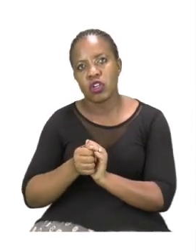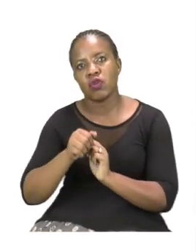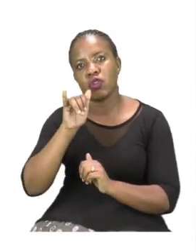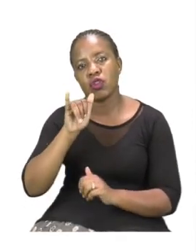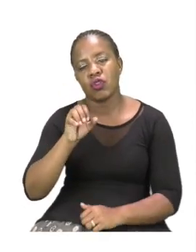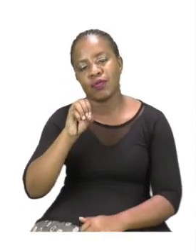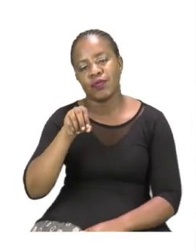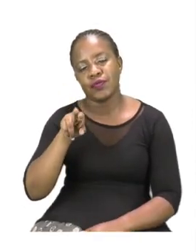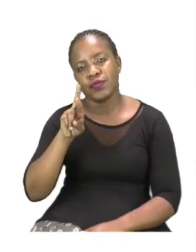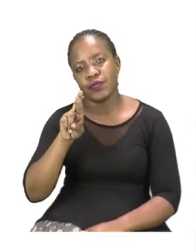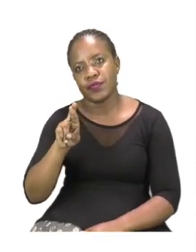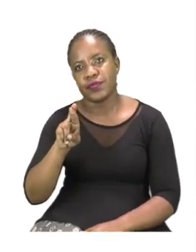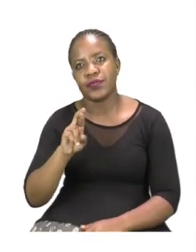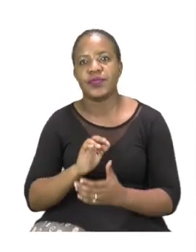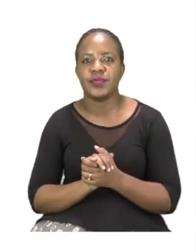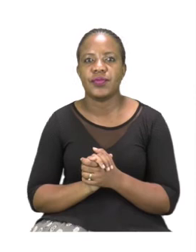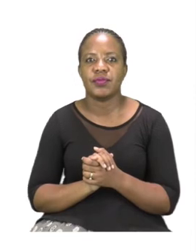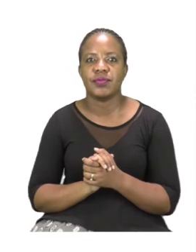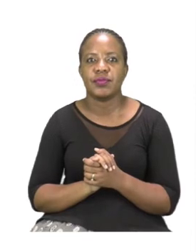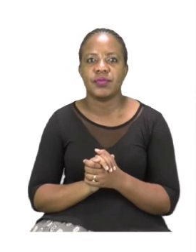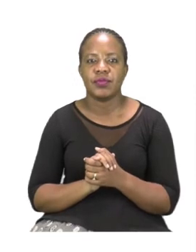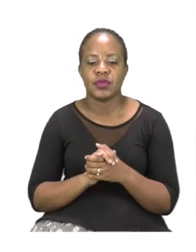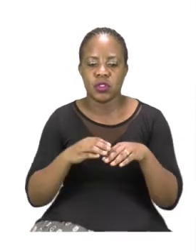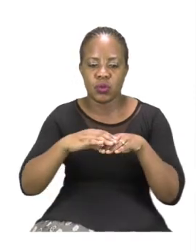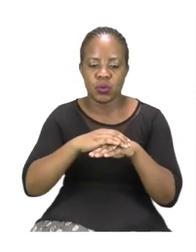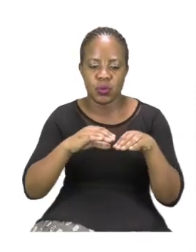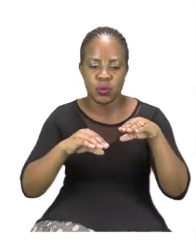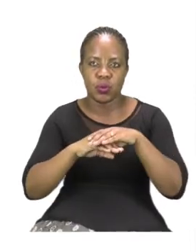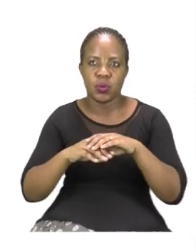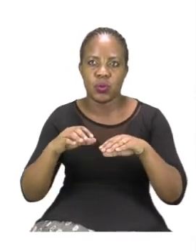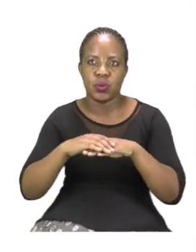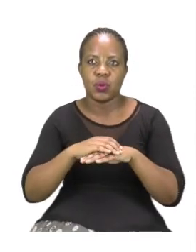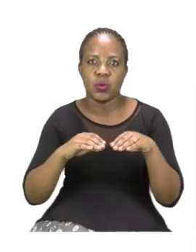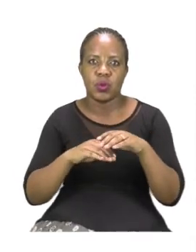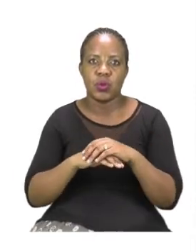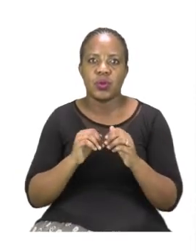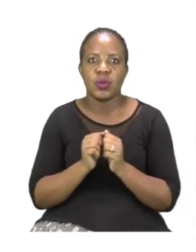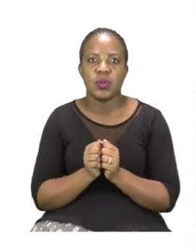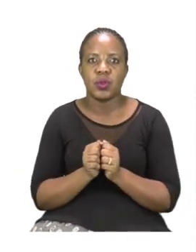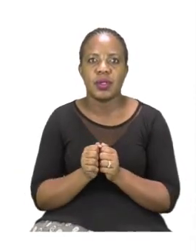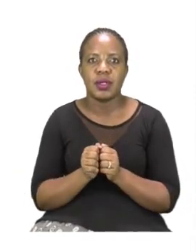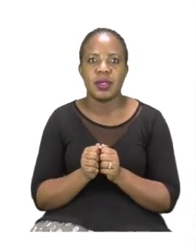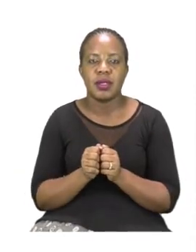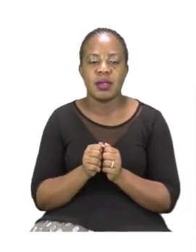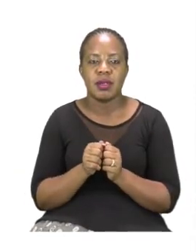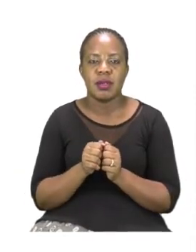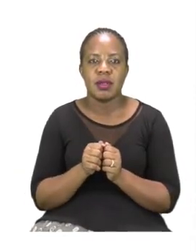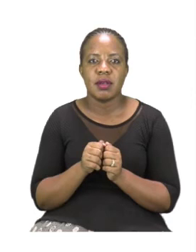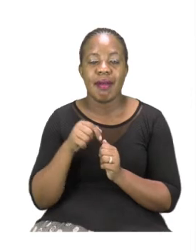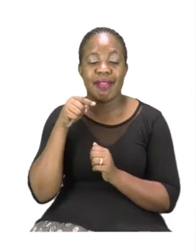Then we are moving on to the pair of shoes. Let's read the sentence there. It